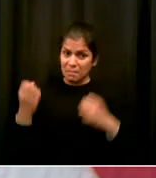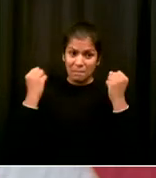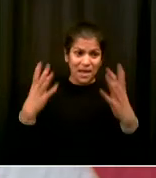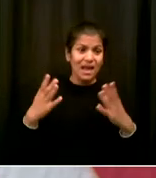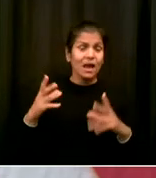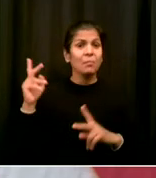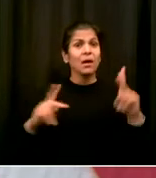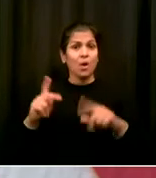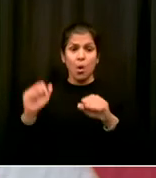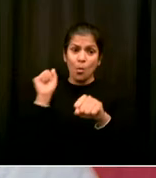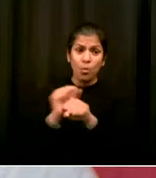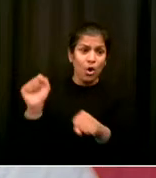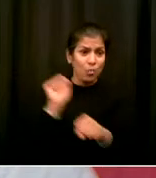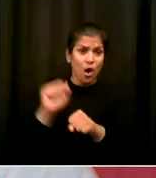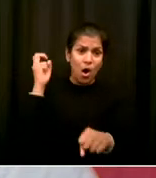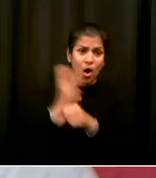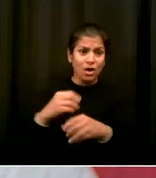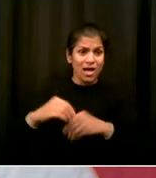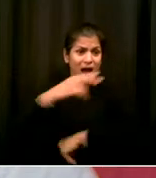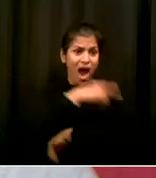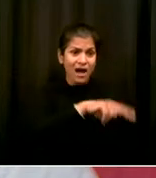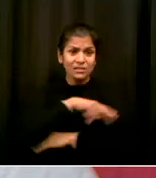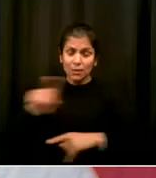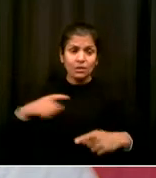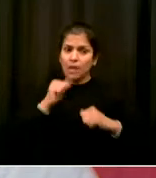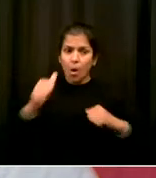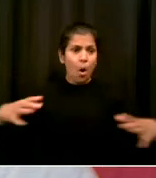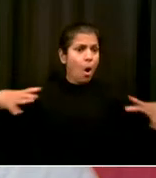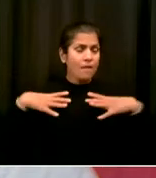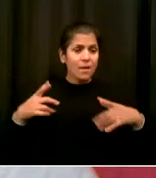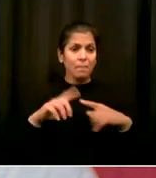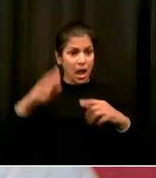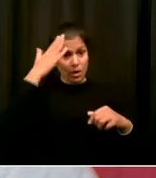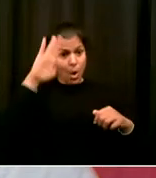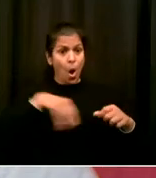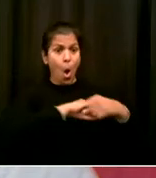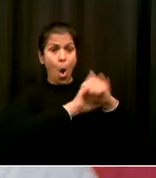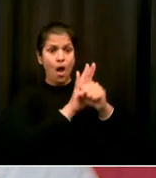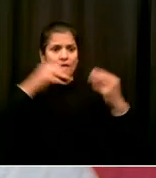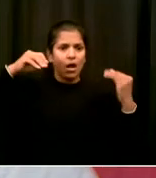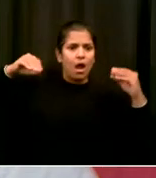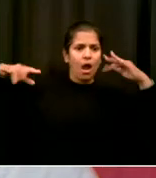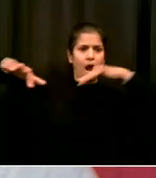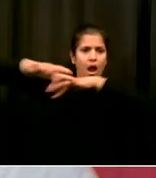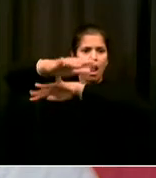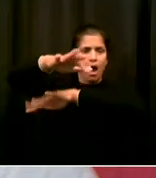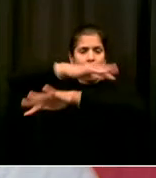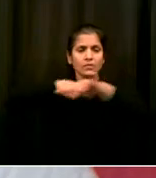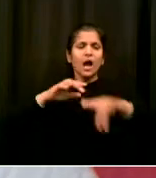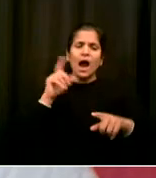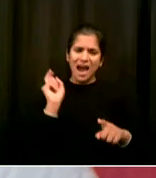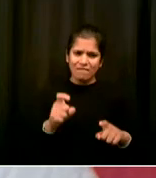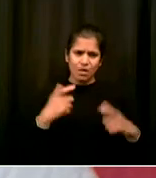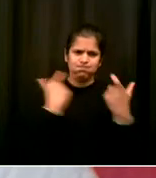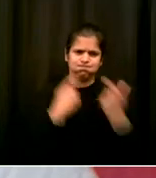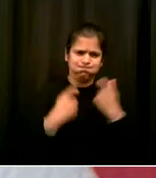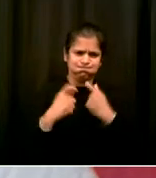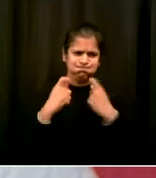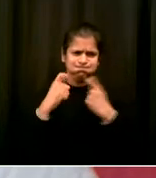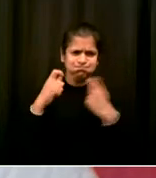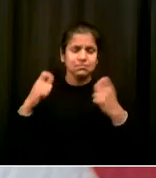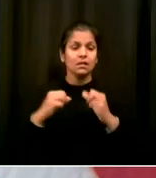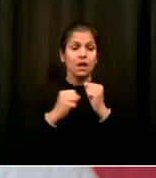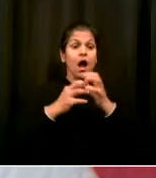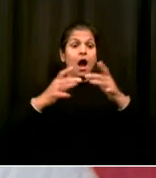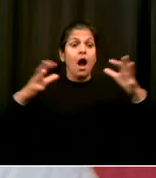city. It's not too late to cancel your New Year's Eve gathering plans and stay safe